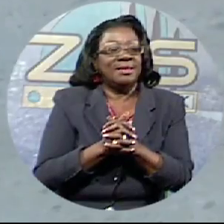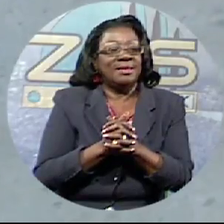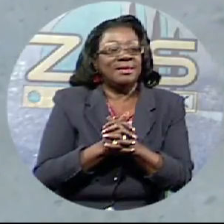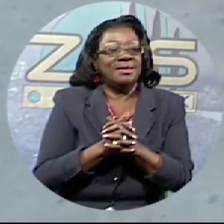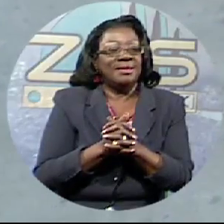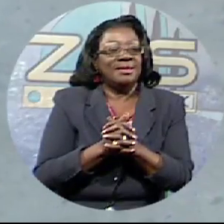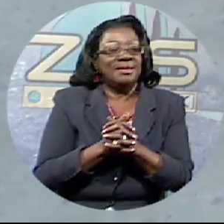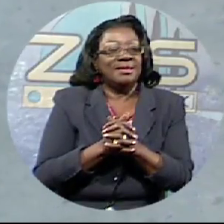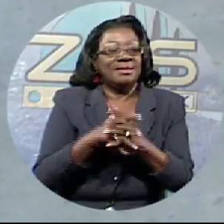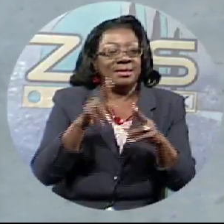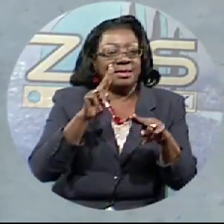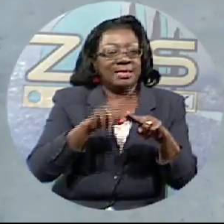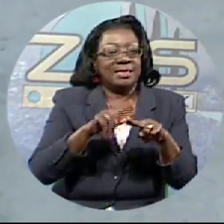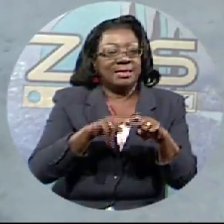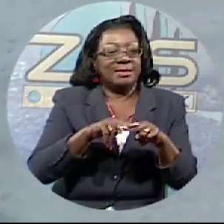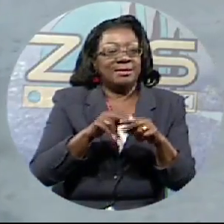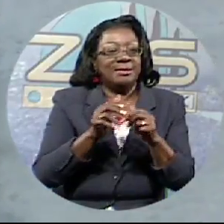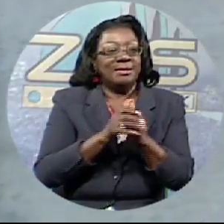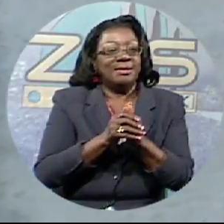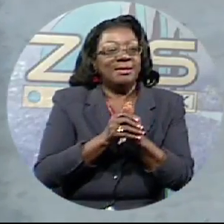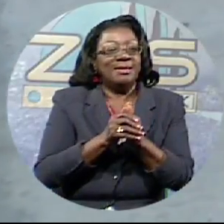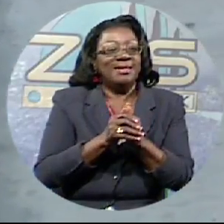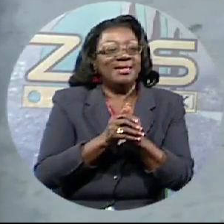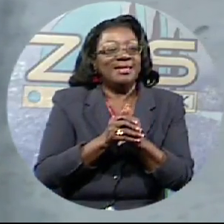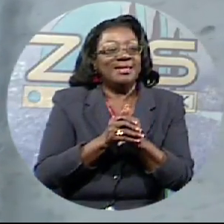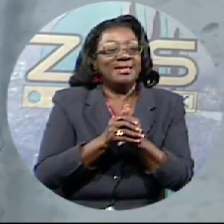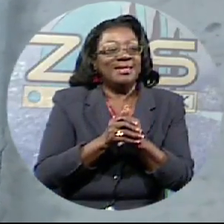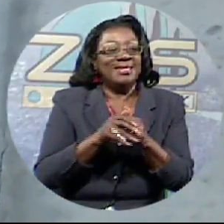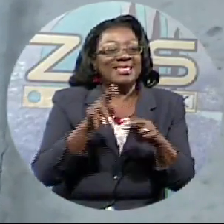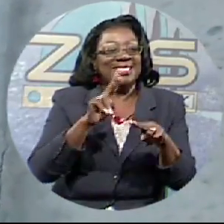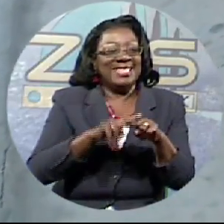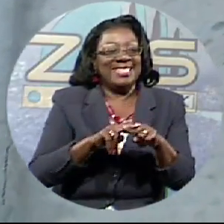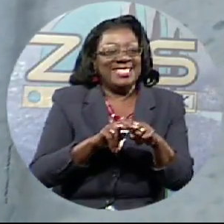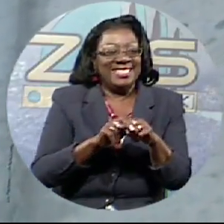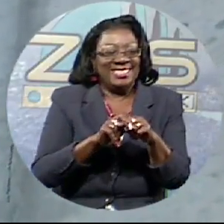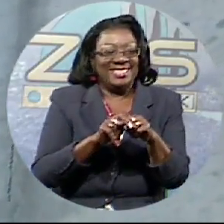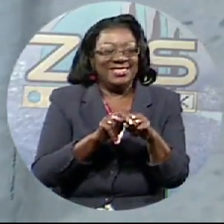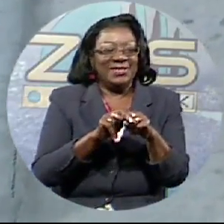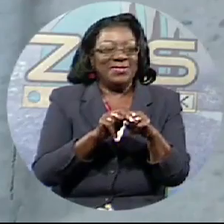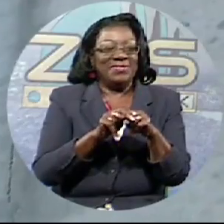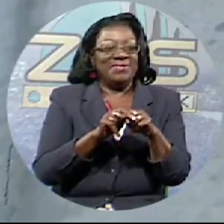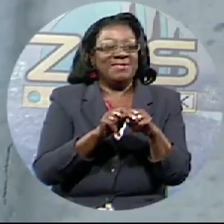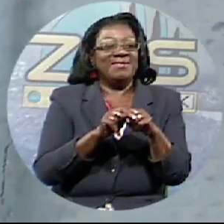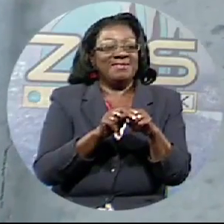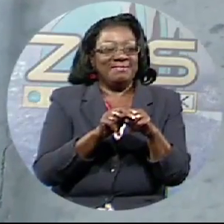Sit. Sit. Sit. Sit.